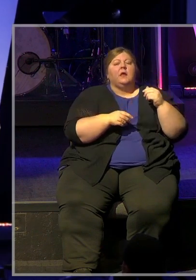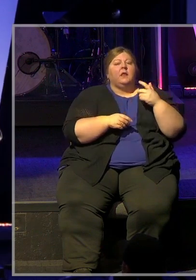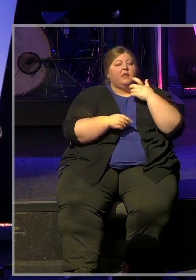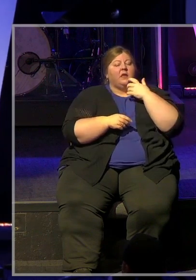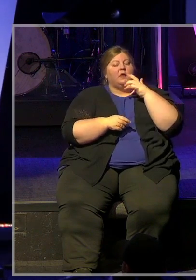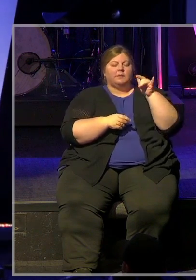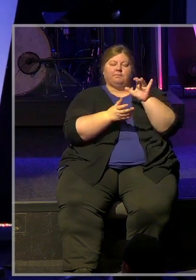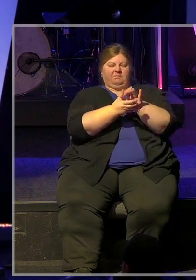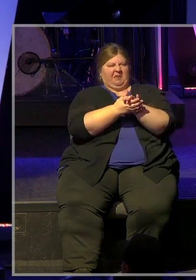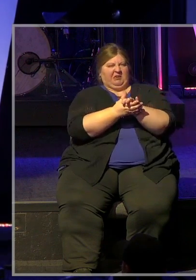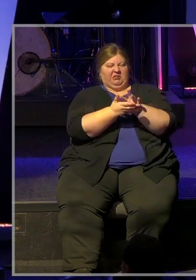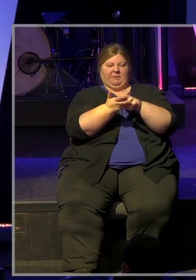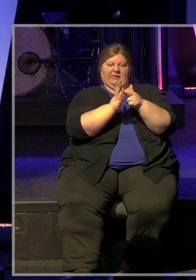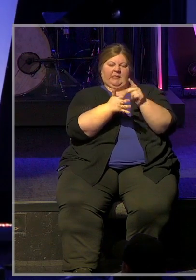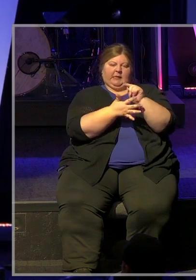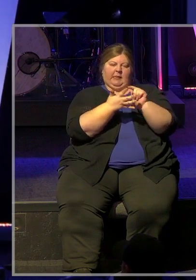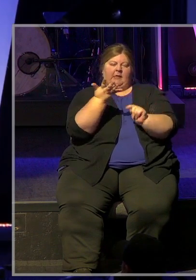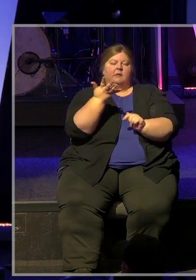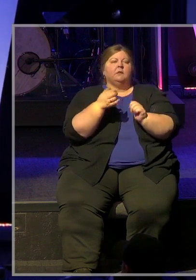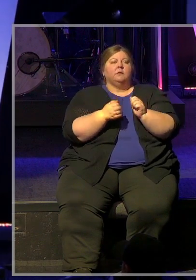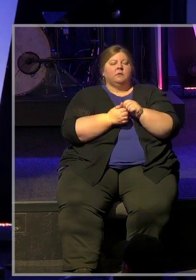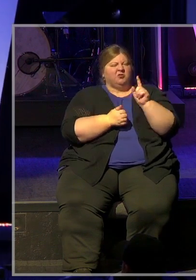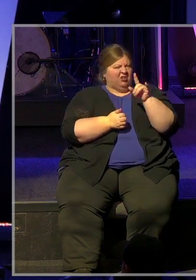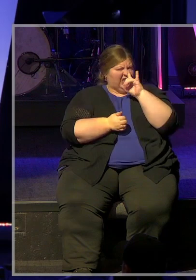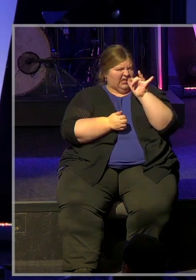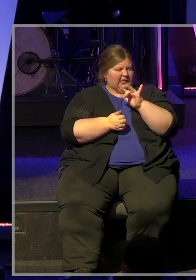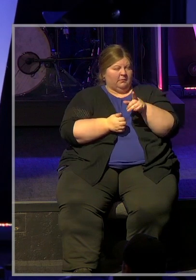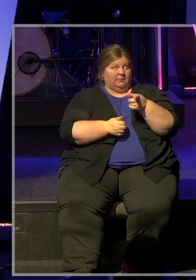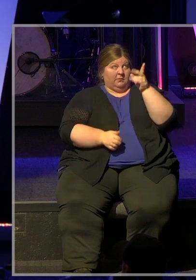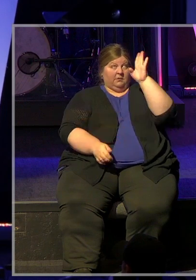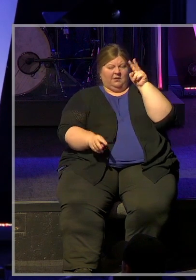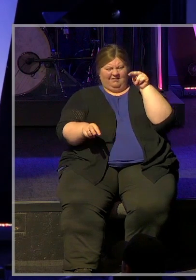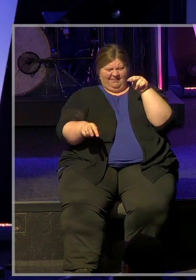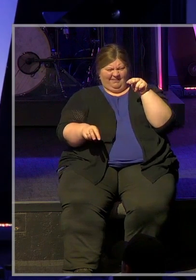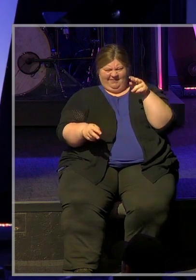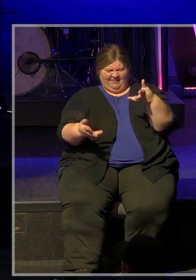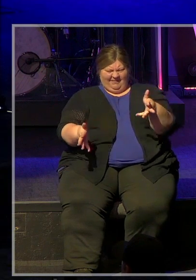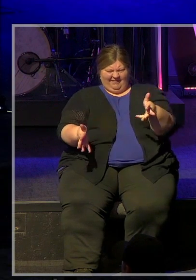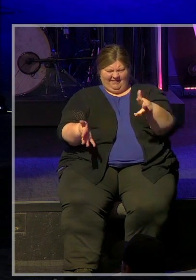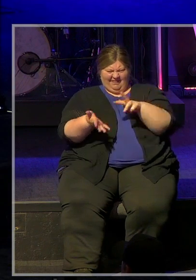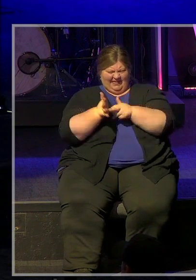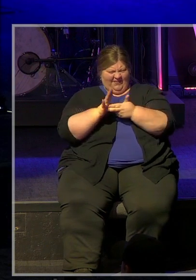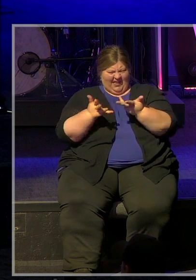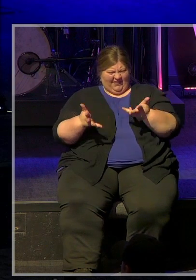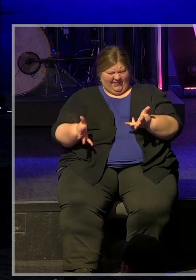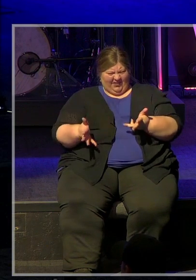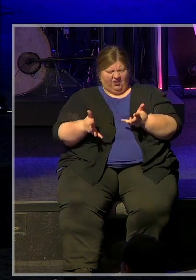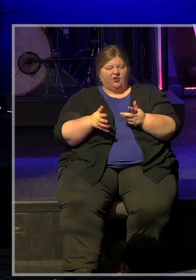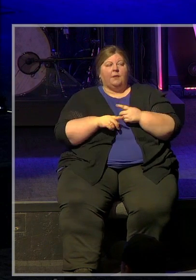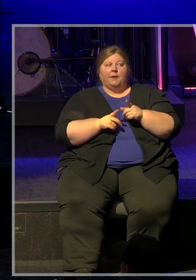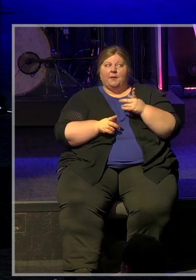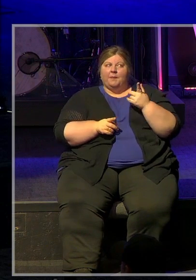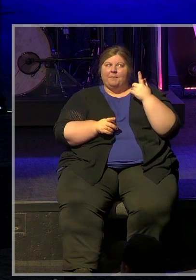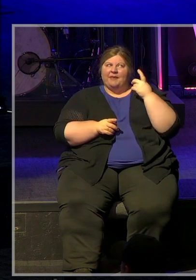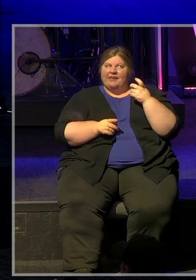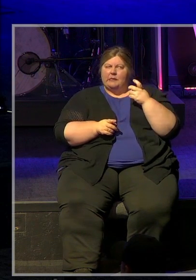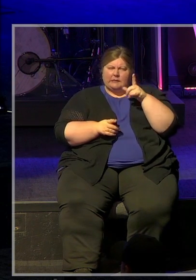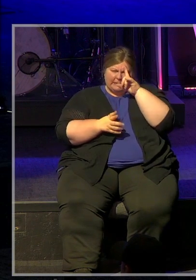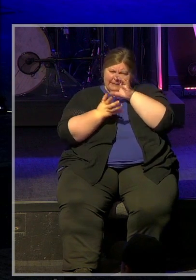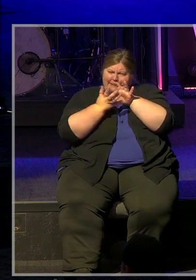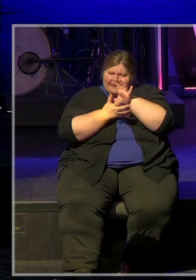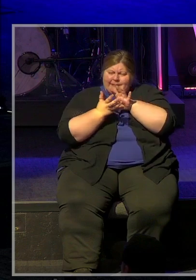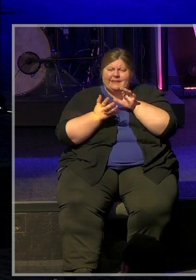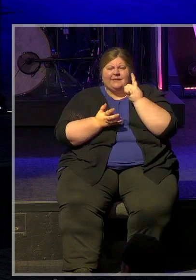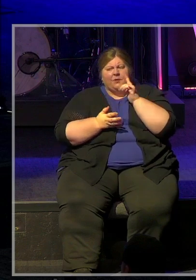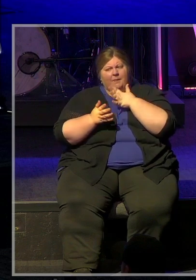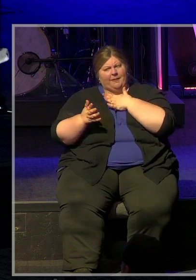say, this is what a marriage is, or this is what it ought to be. And God's going, I already did that. already did that. But because it's a mystery, because it's for my